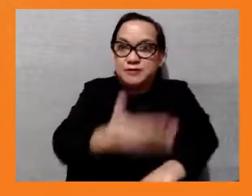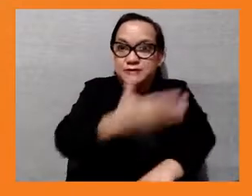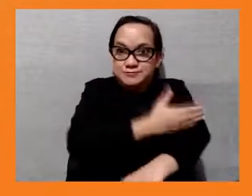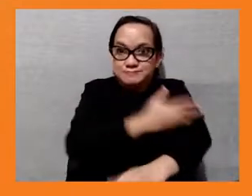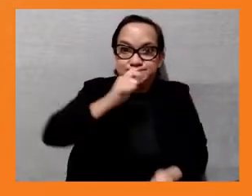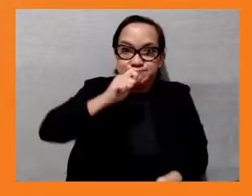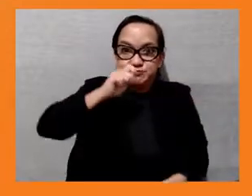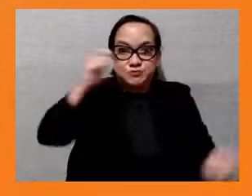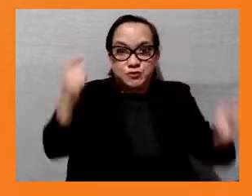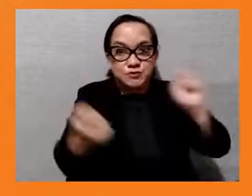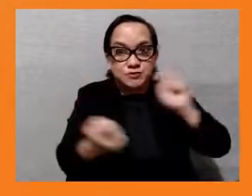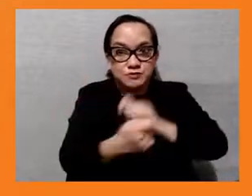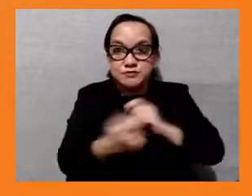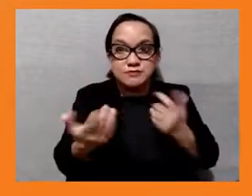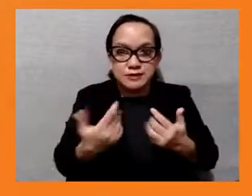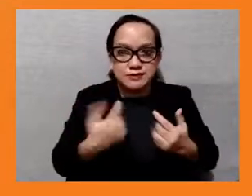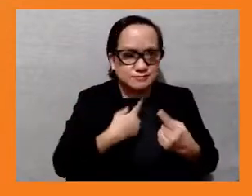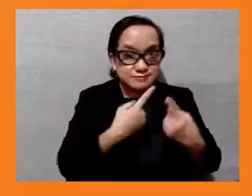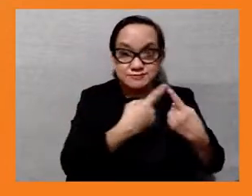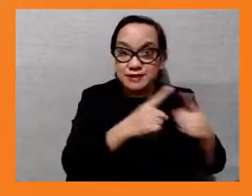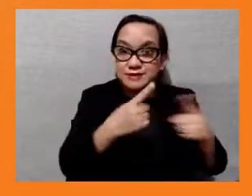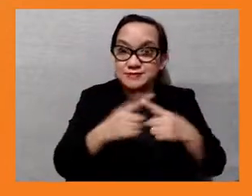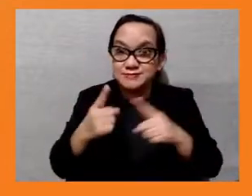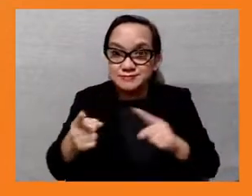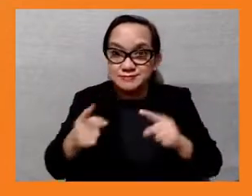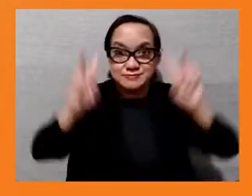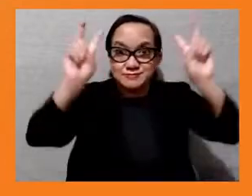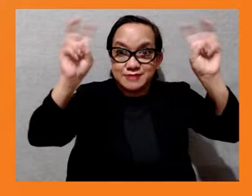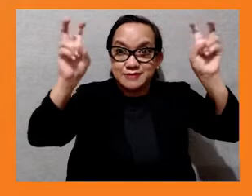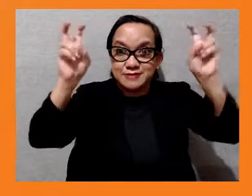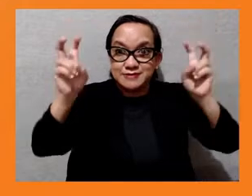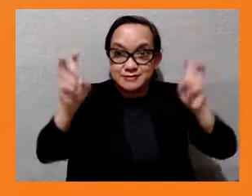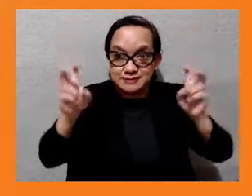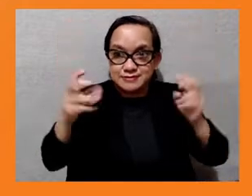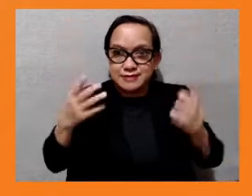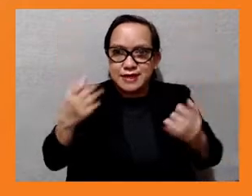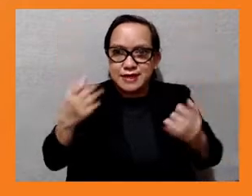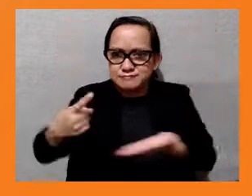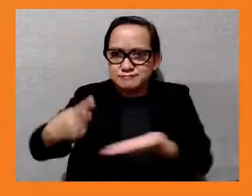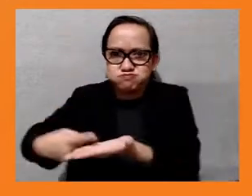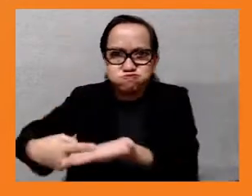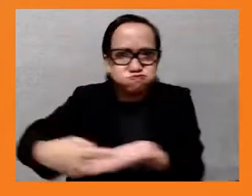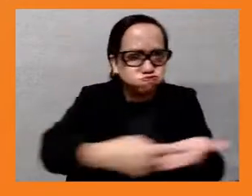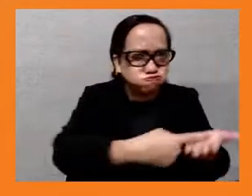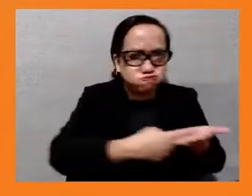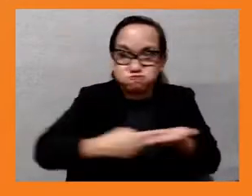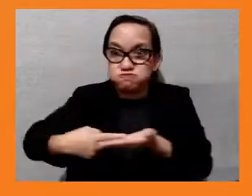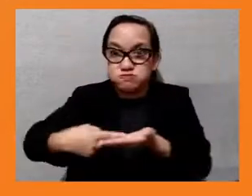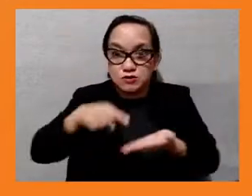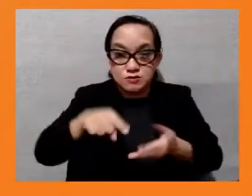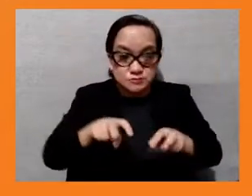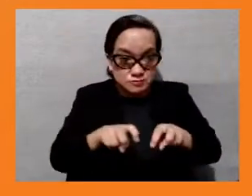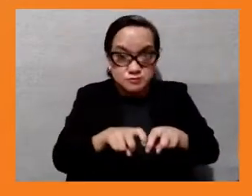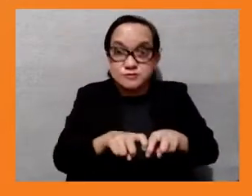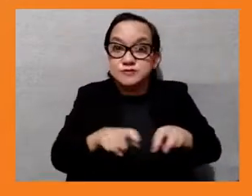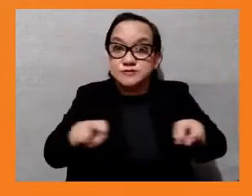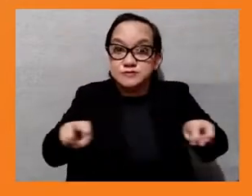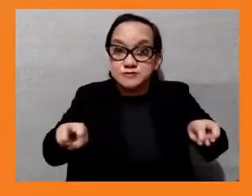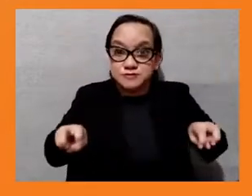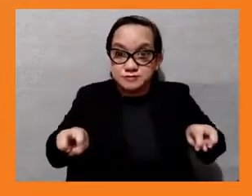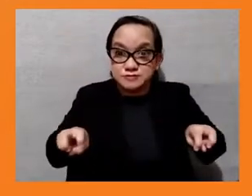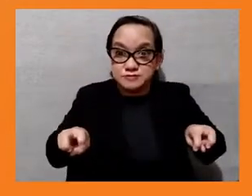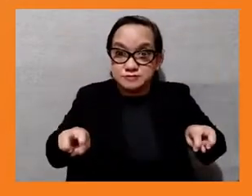biodiversity offsets. Plus, there'll be requirements for assessing and managing risks to communities and workers' health